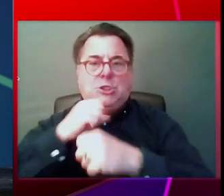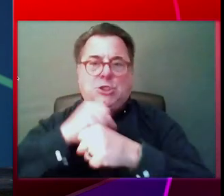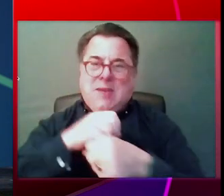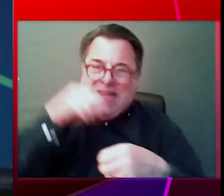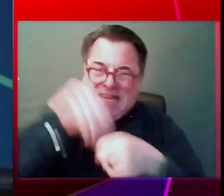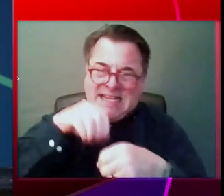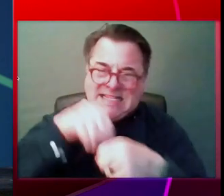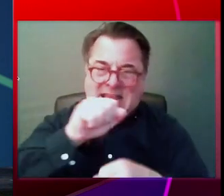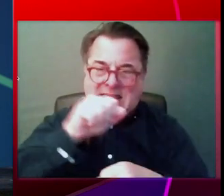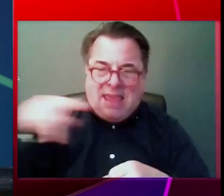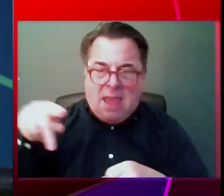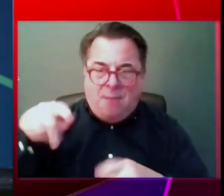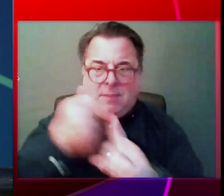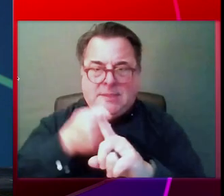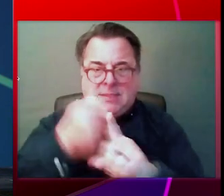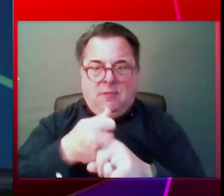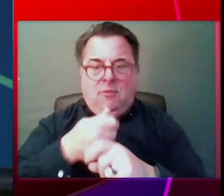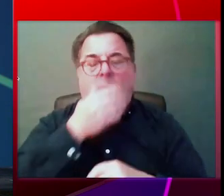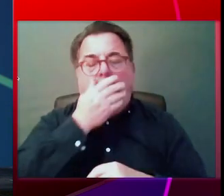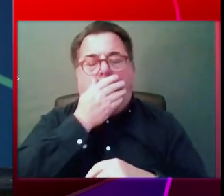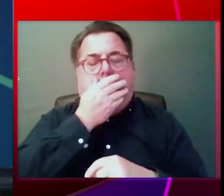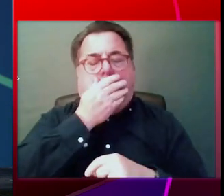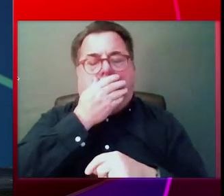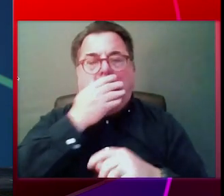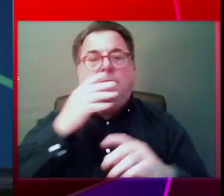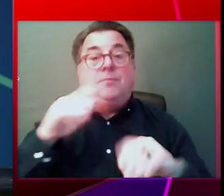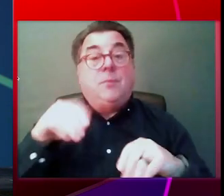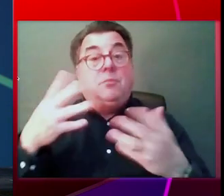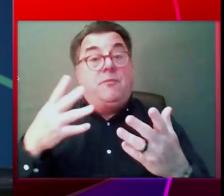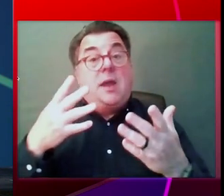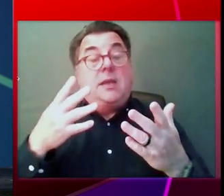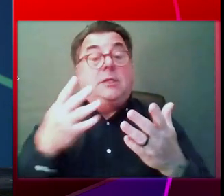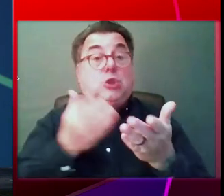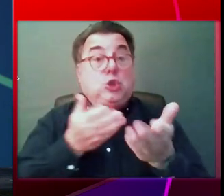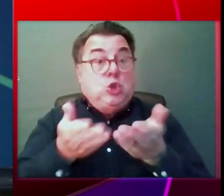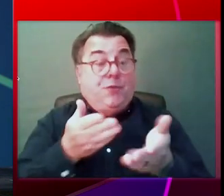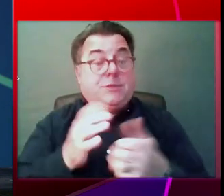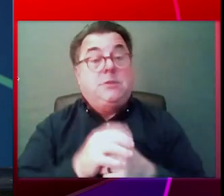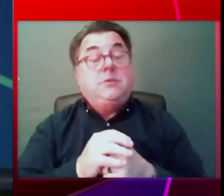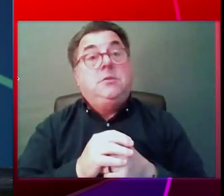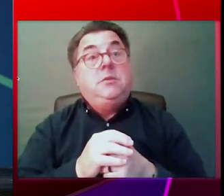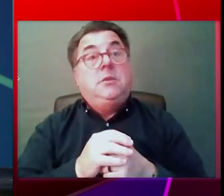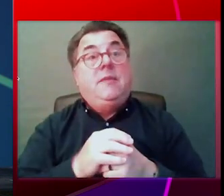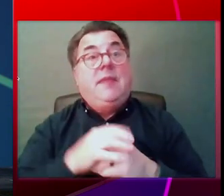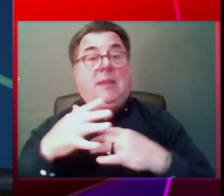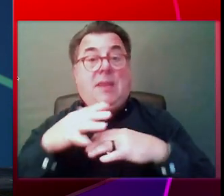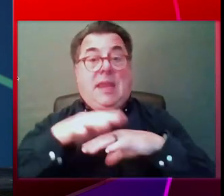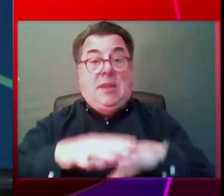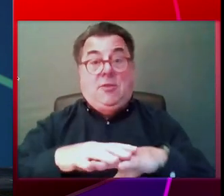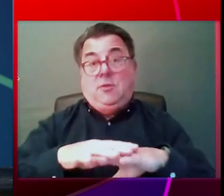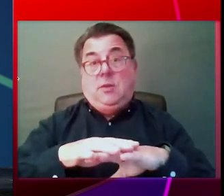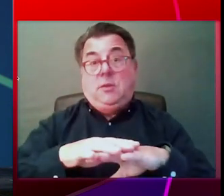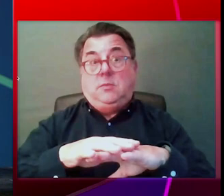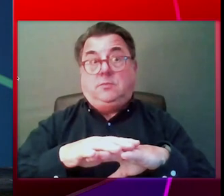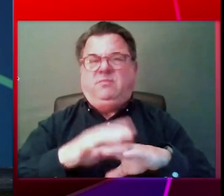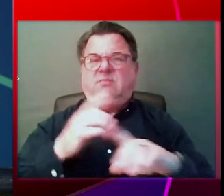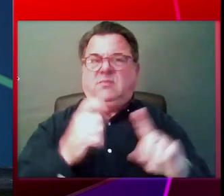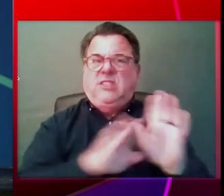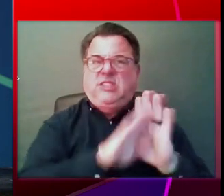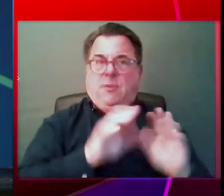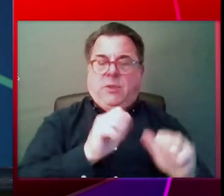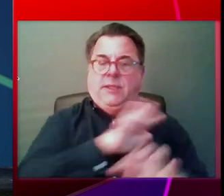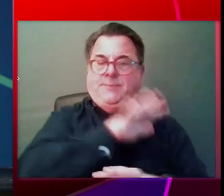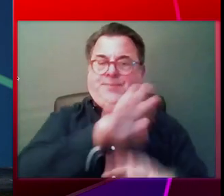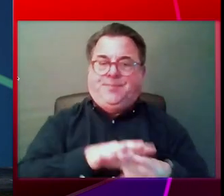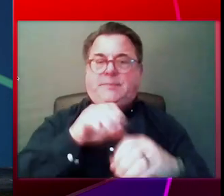the application runtime, delivering a complete set of services that can be integrated by a developer into an app.